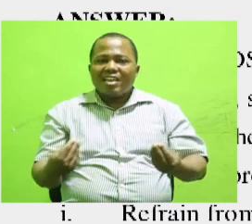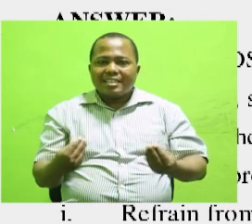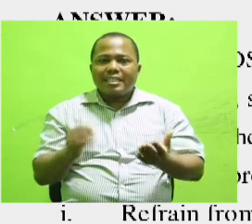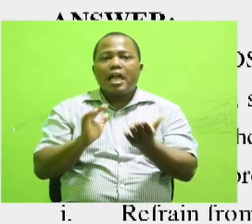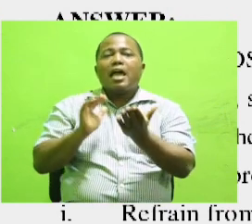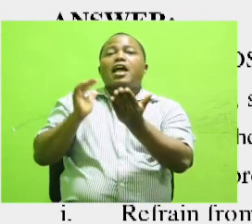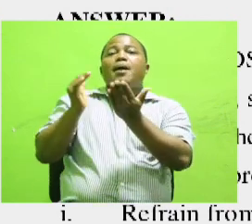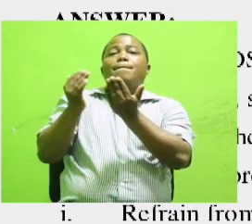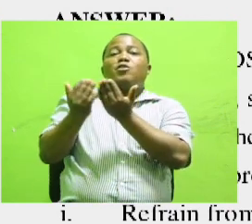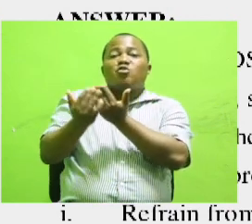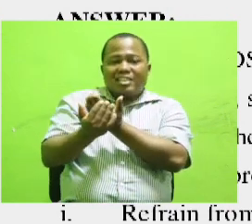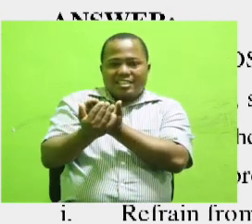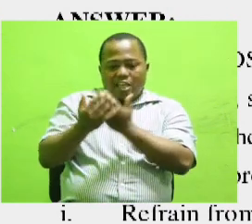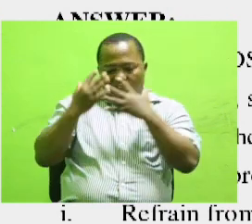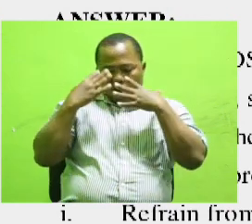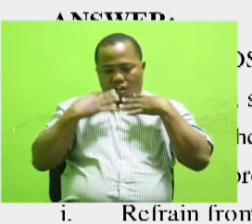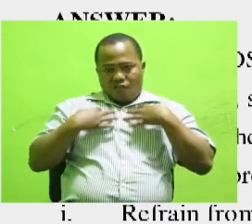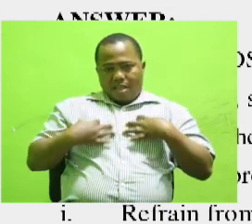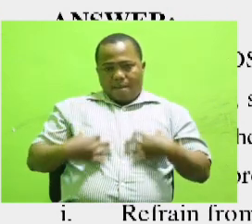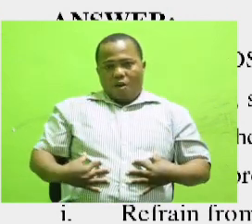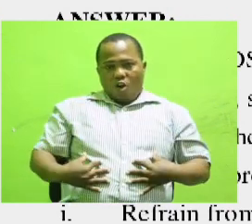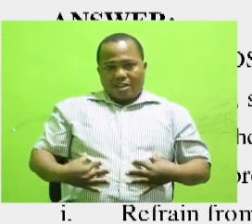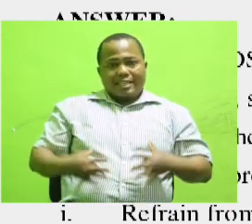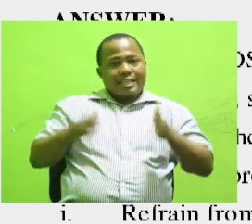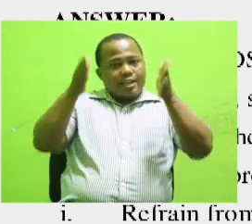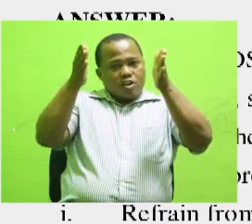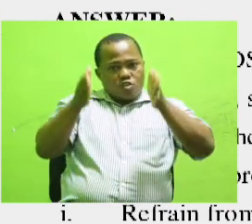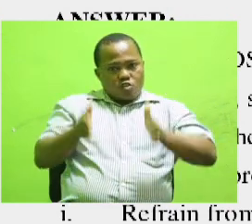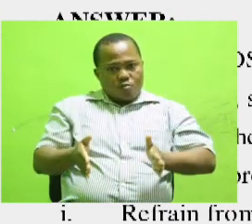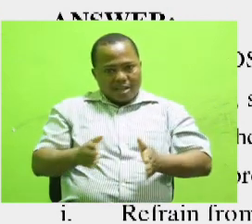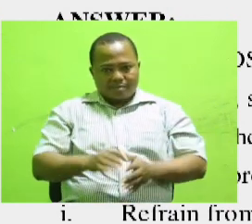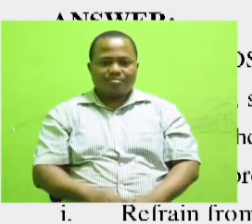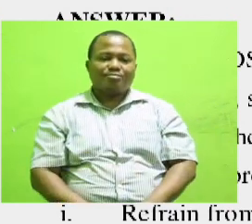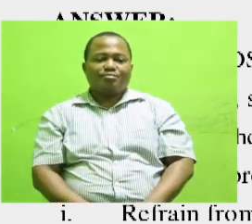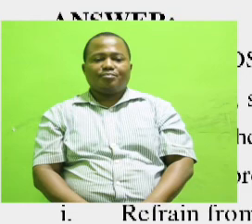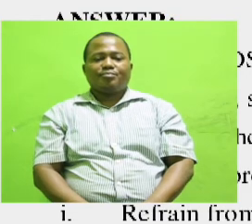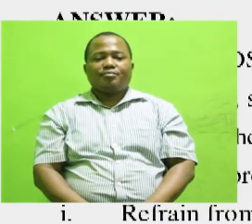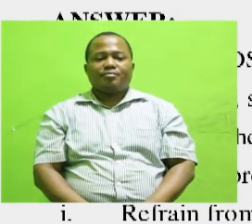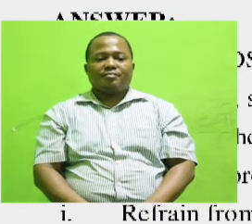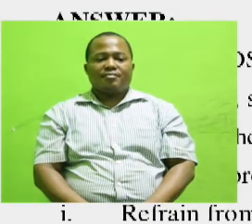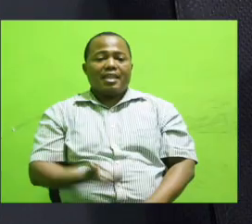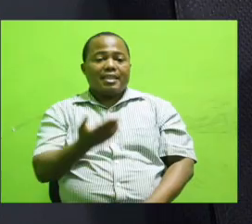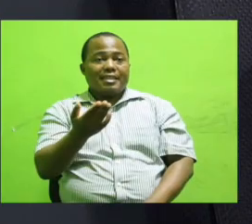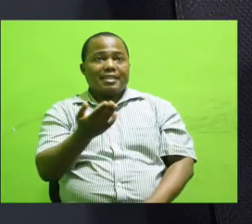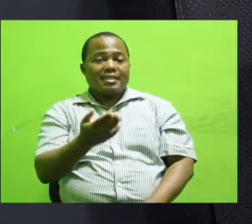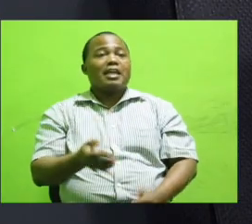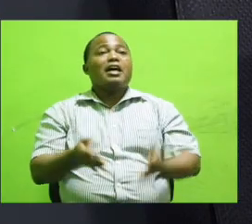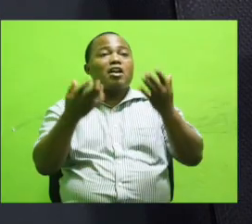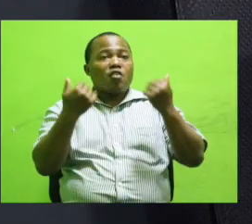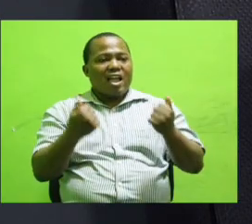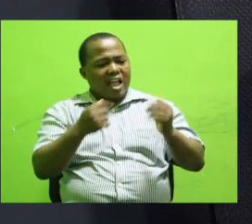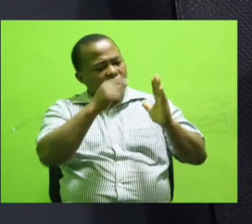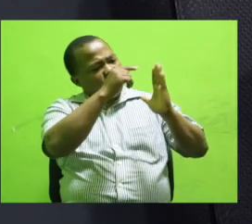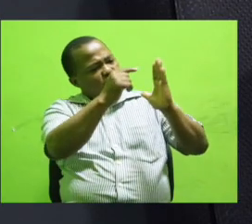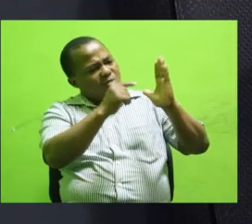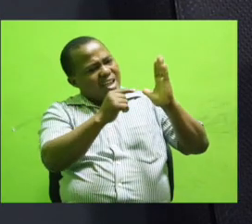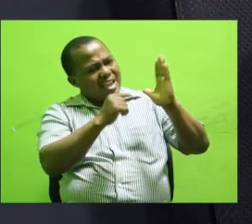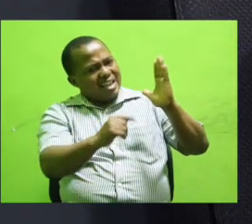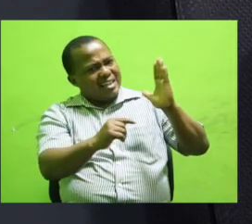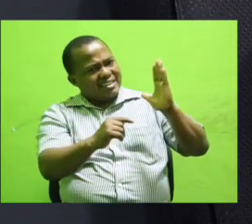of the body in human beings. So a question like this, you're just required to mention the